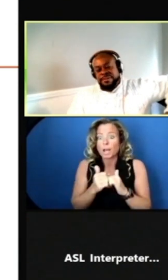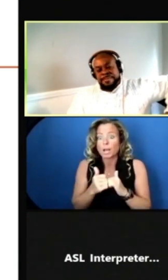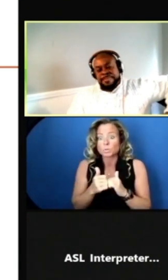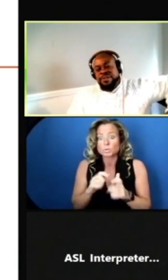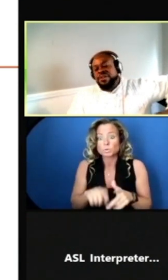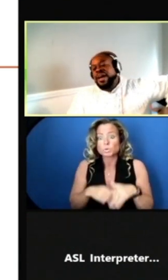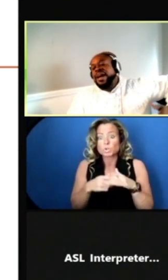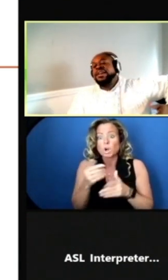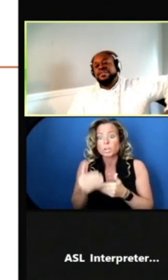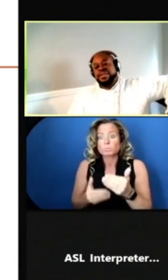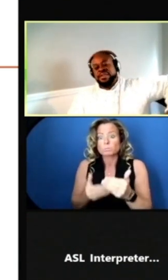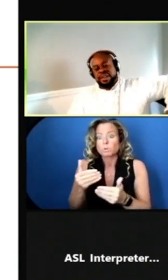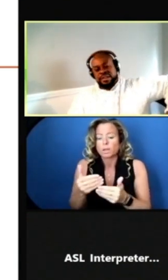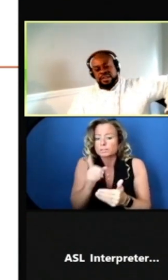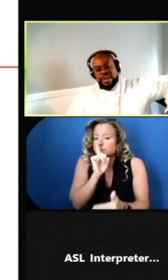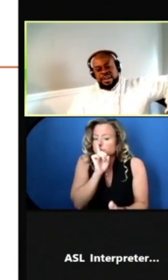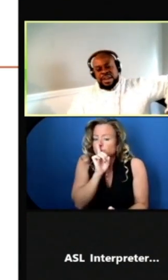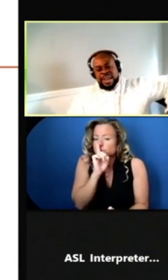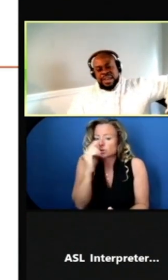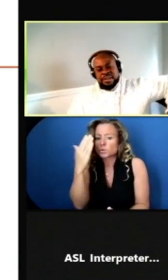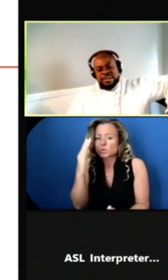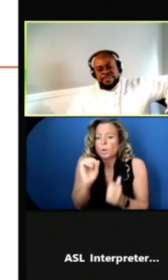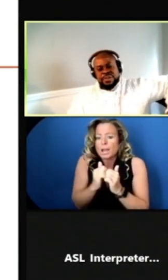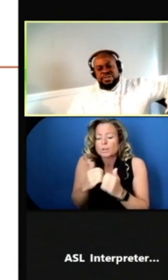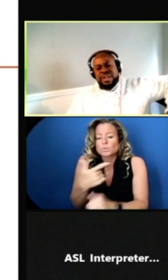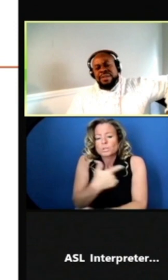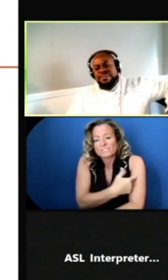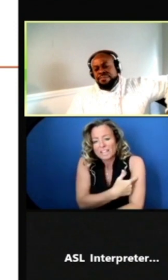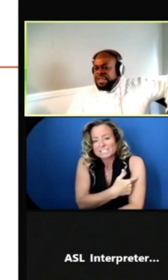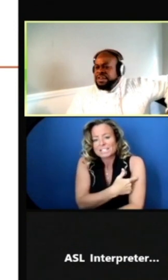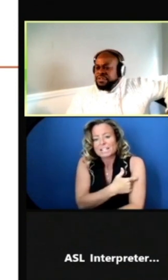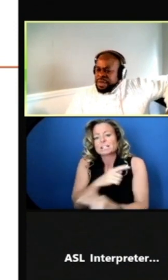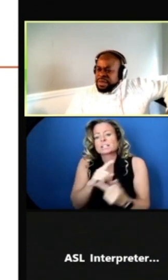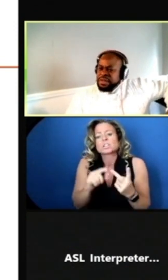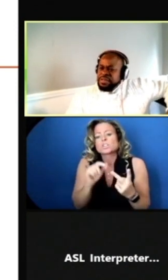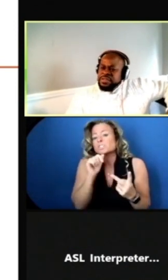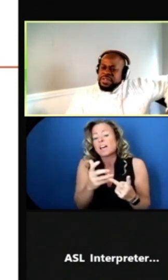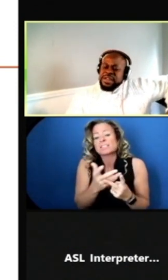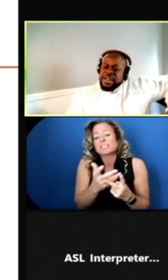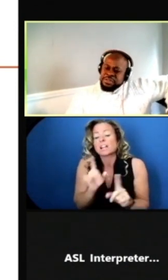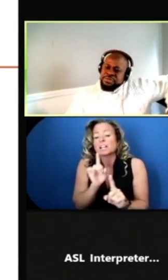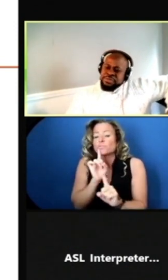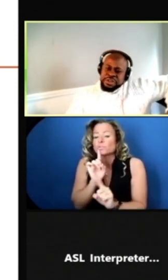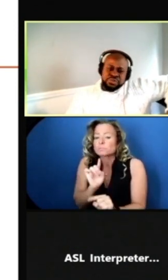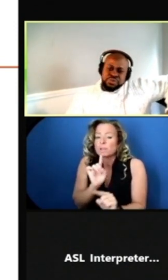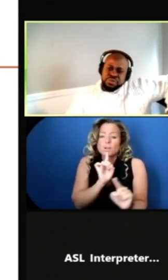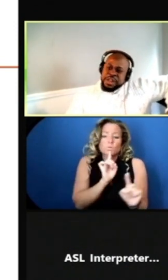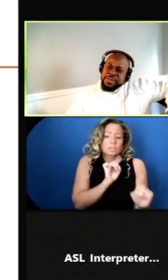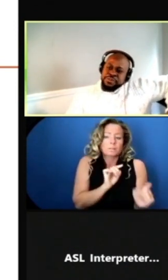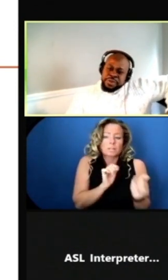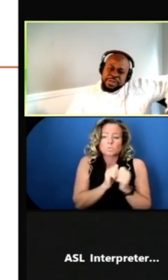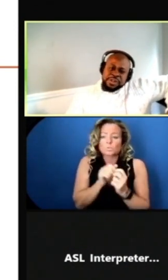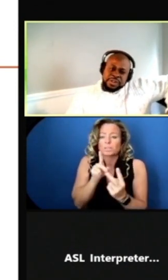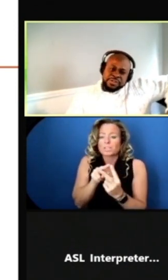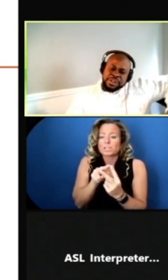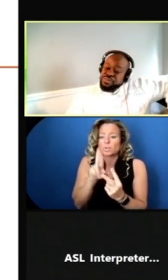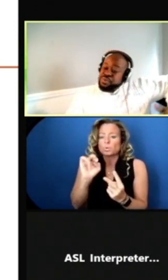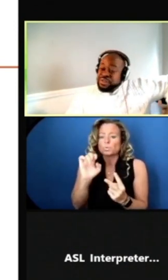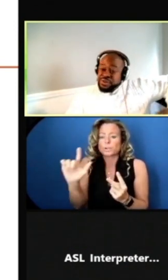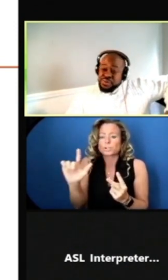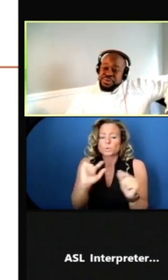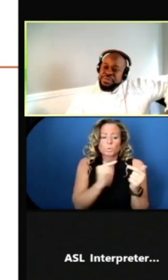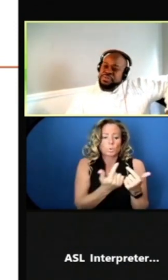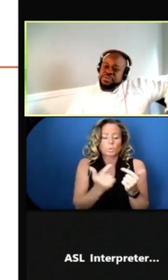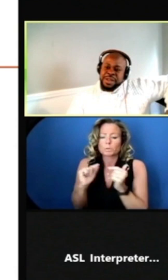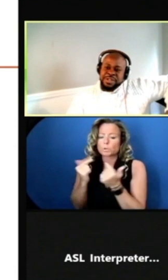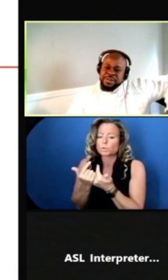process started. They don't know how to get vaccinated. And there's not many respondents in either racial group that are expressing this, but it's